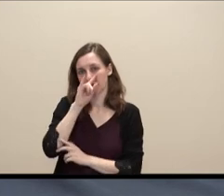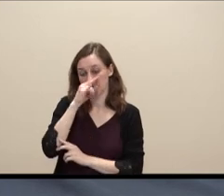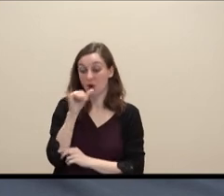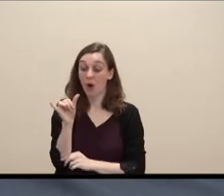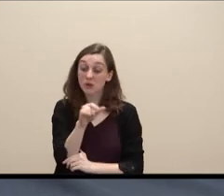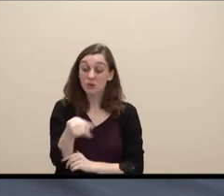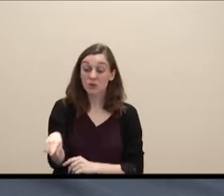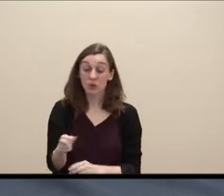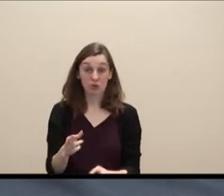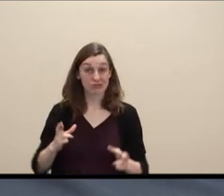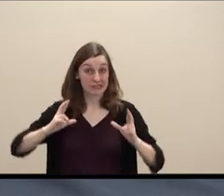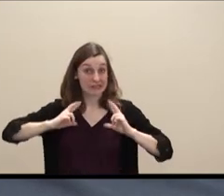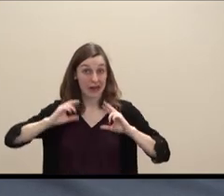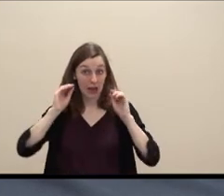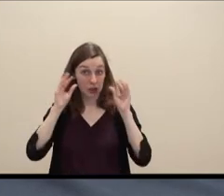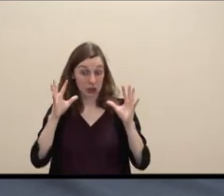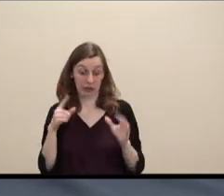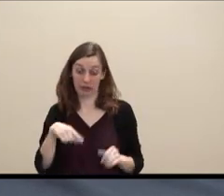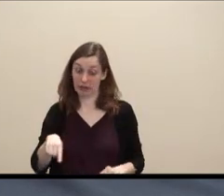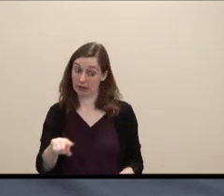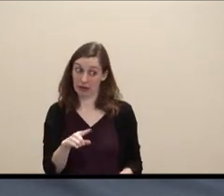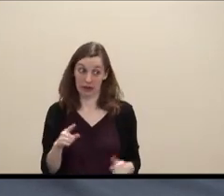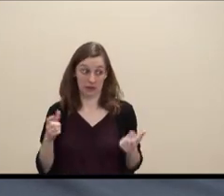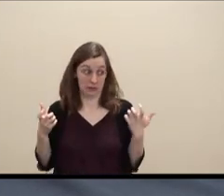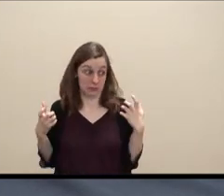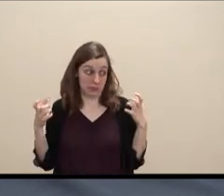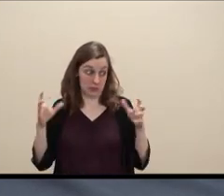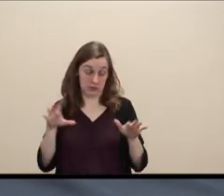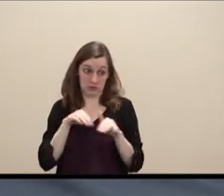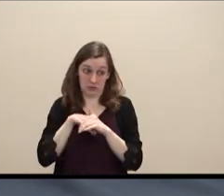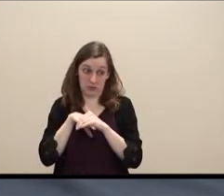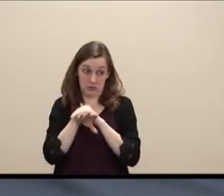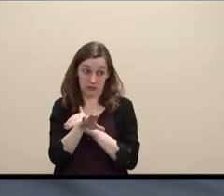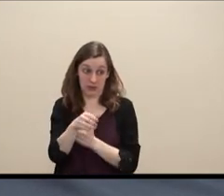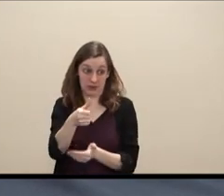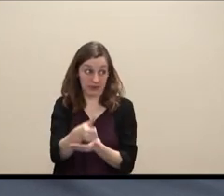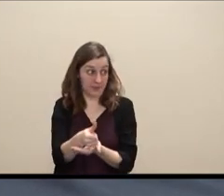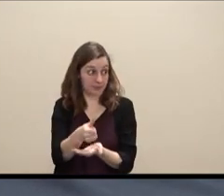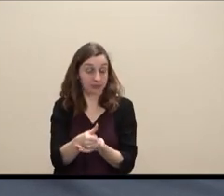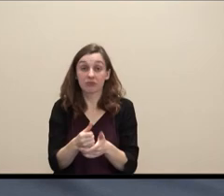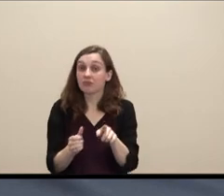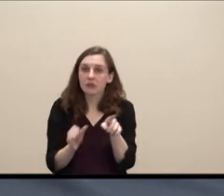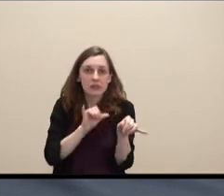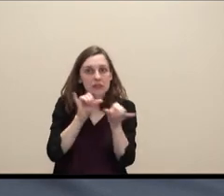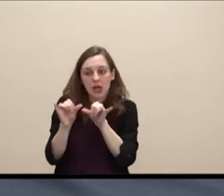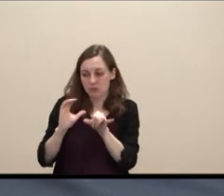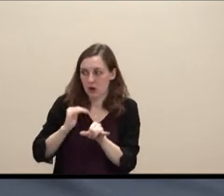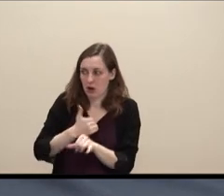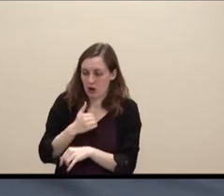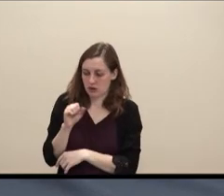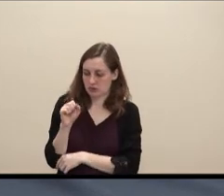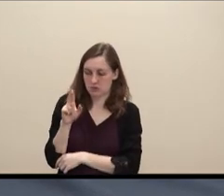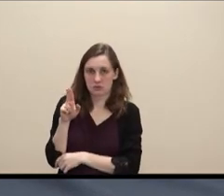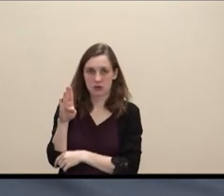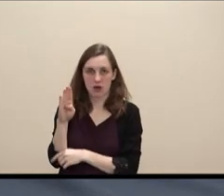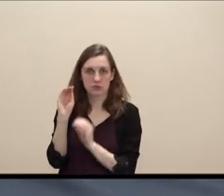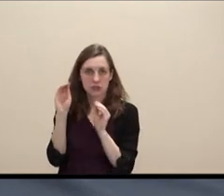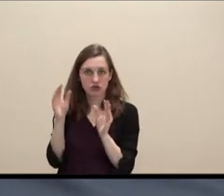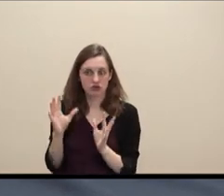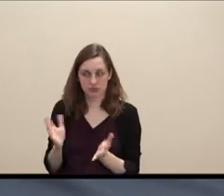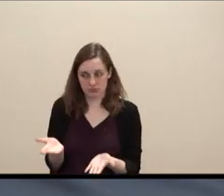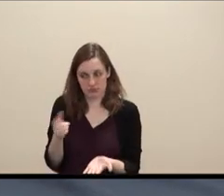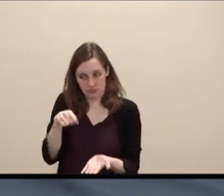retired teachers, they didn't want to come in to help mentor or study. That's our substitutes too. You right, they didn't want substitute. Mm-hmm.